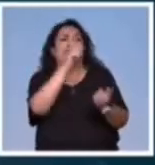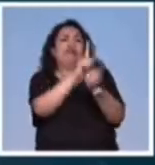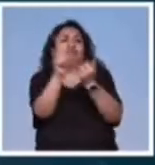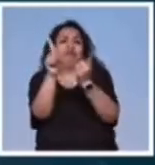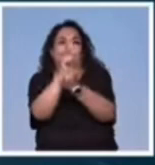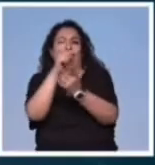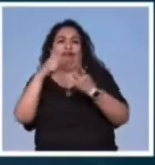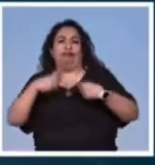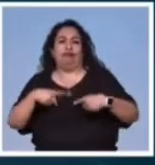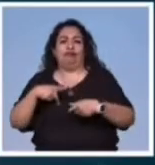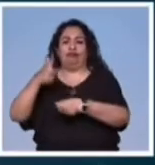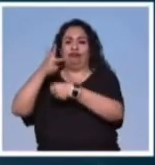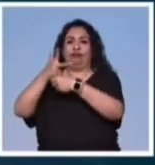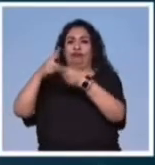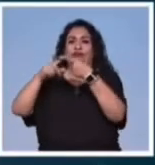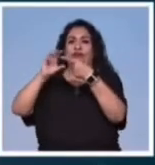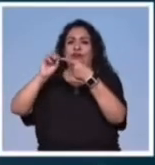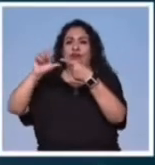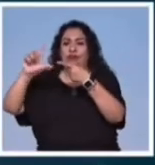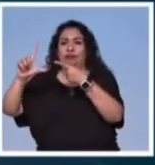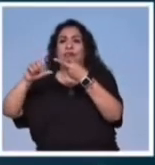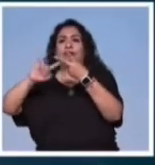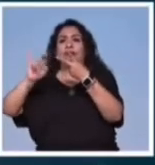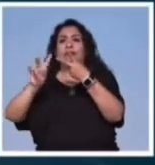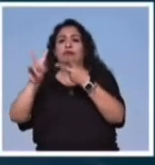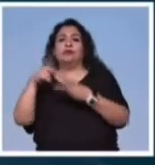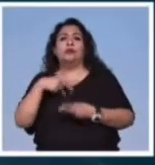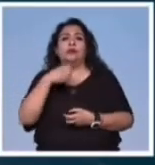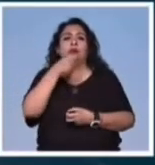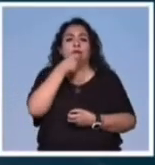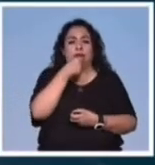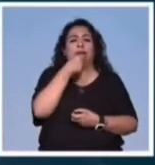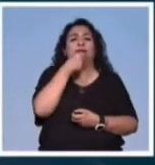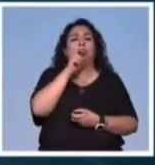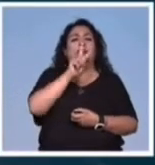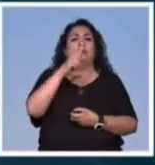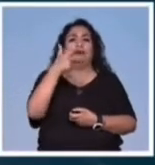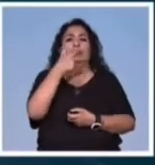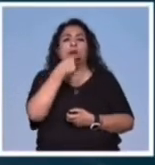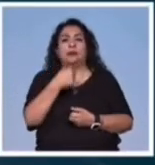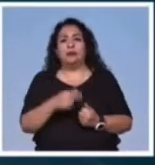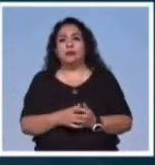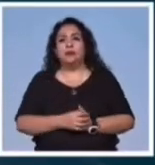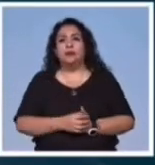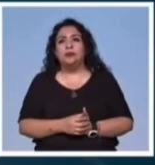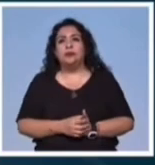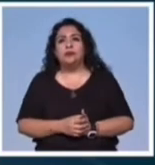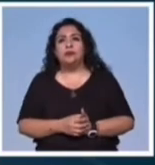En la cámara, Oscar López y Juan Carlos Valencia, Noticias 22, Víctor Gaspar.